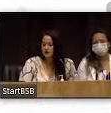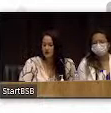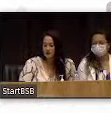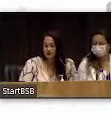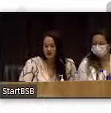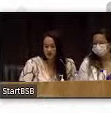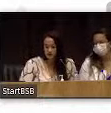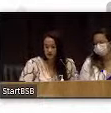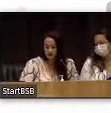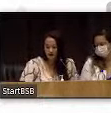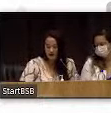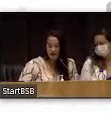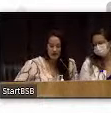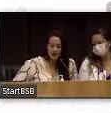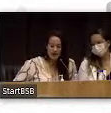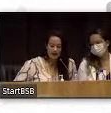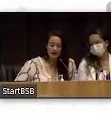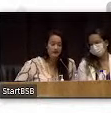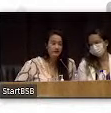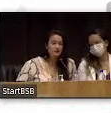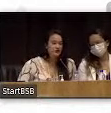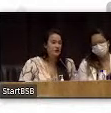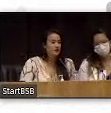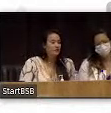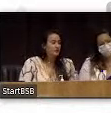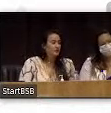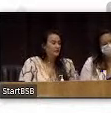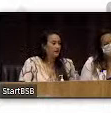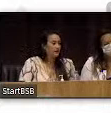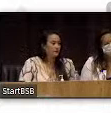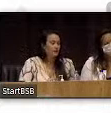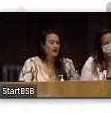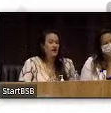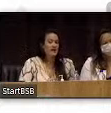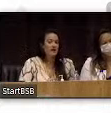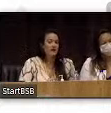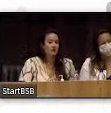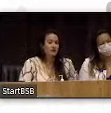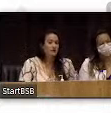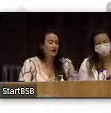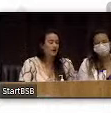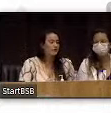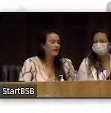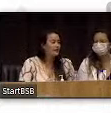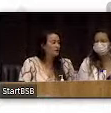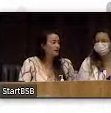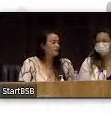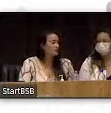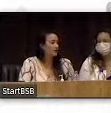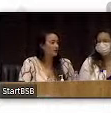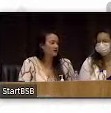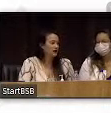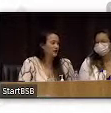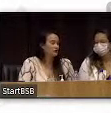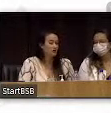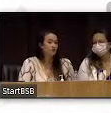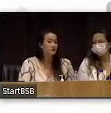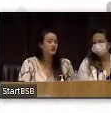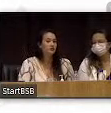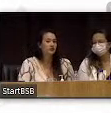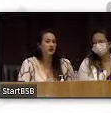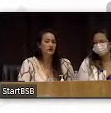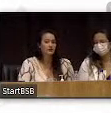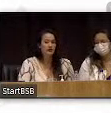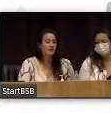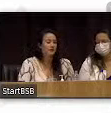in the region of the state of Espírito Santo. Before the pandemic, it was a hospital